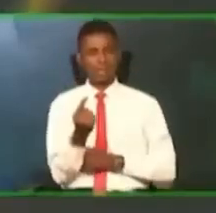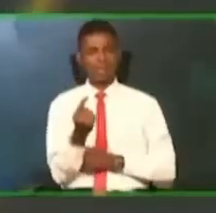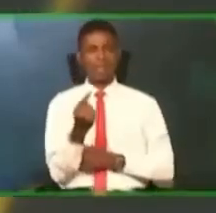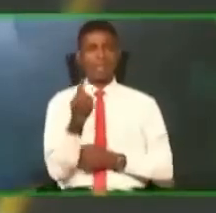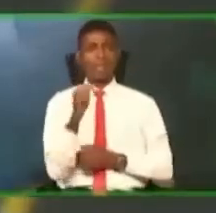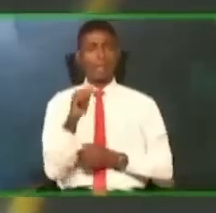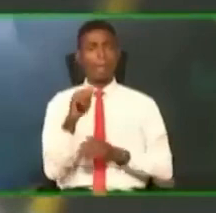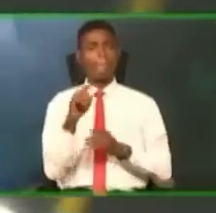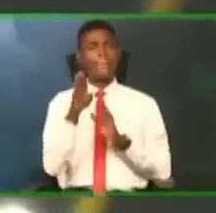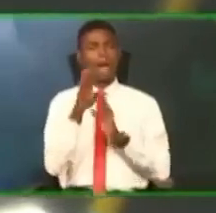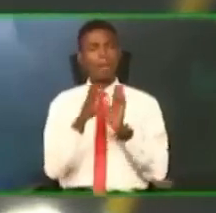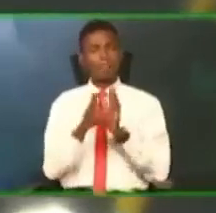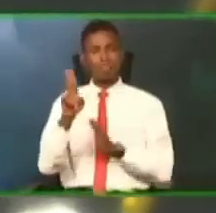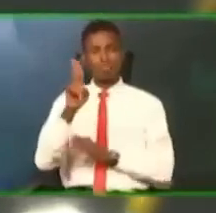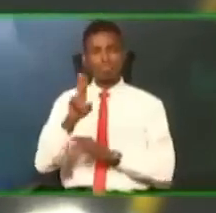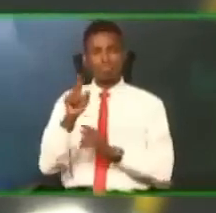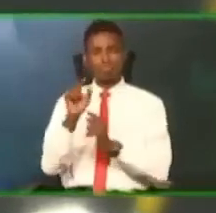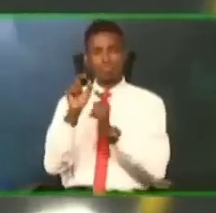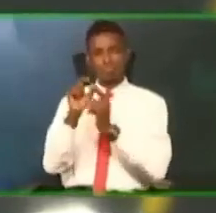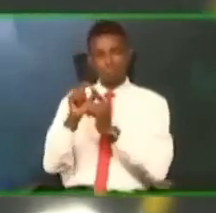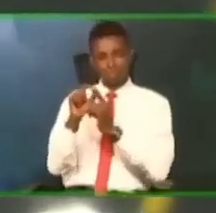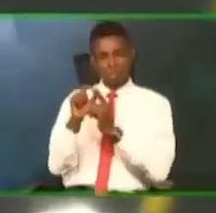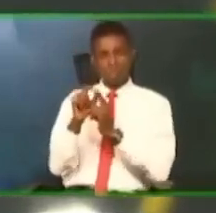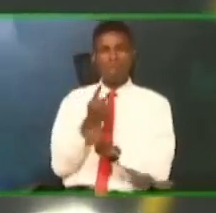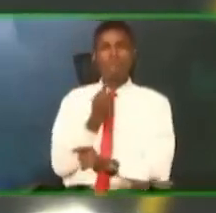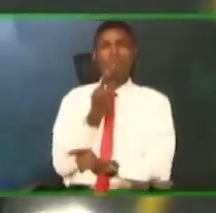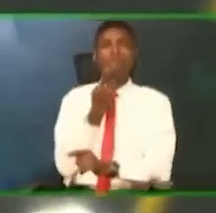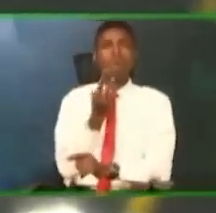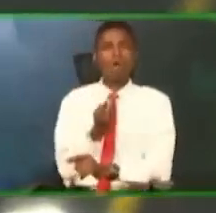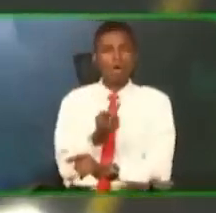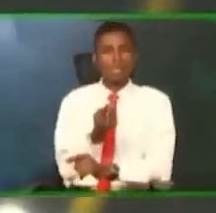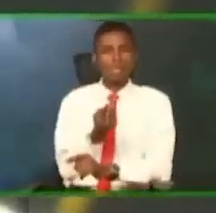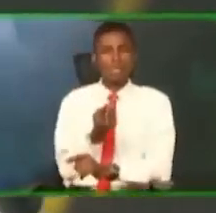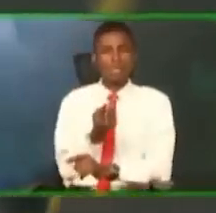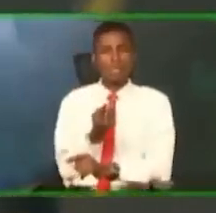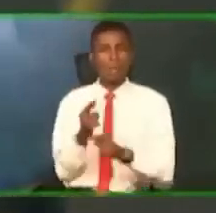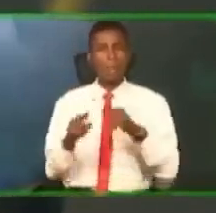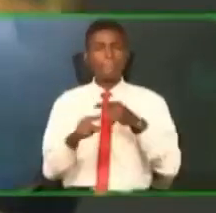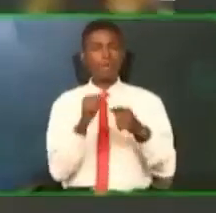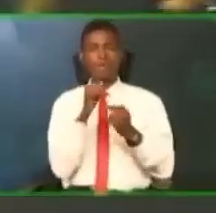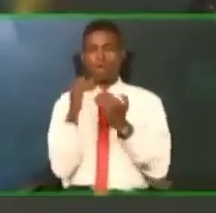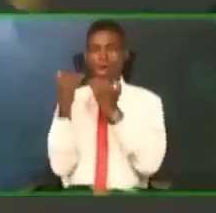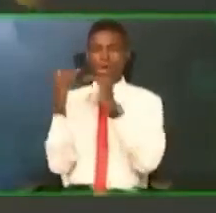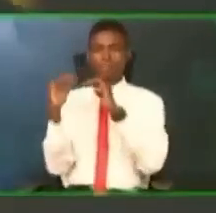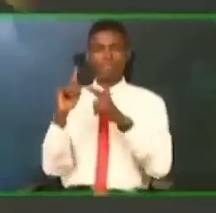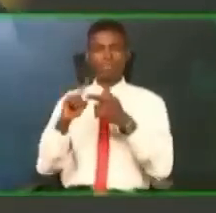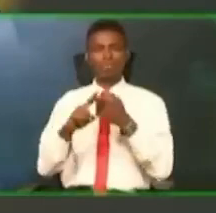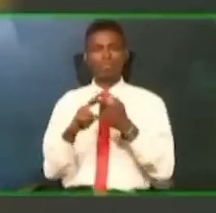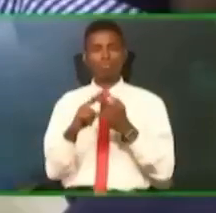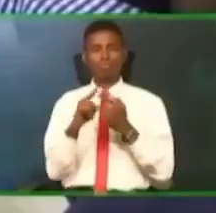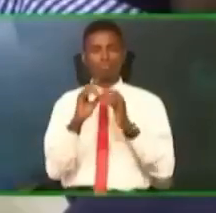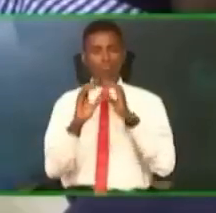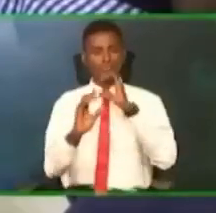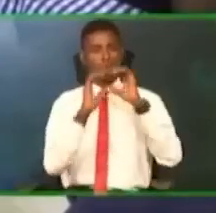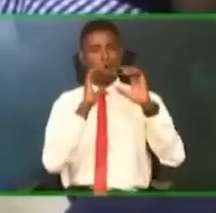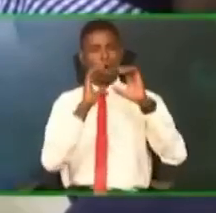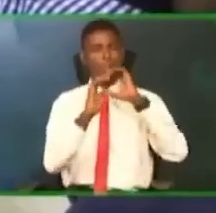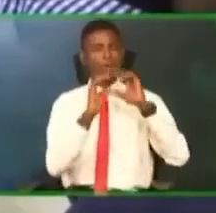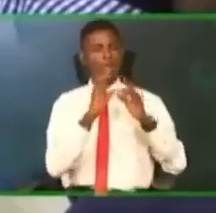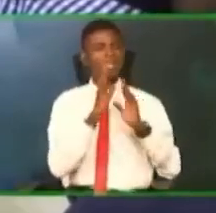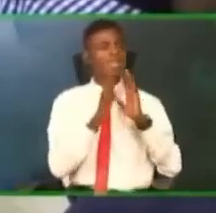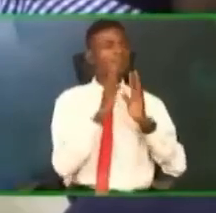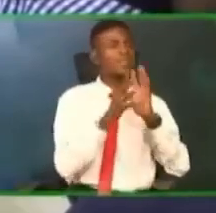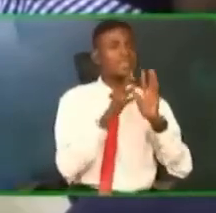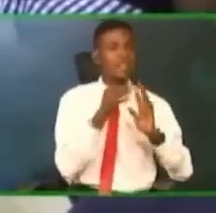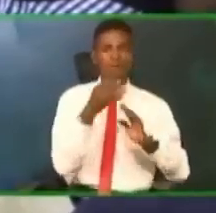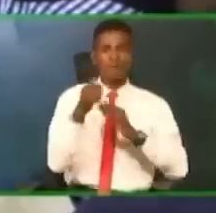generically uses the expression voice, but then it is not limited to the vocal communications or the speakings of